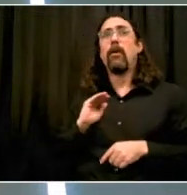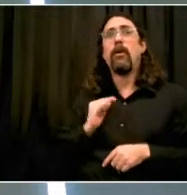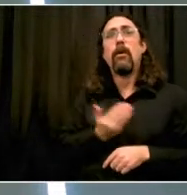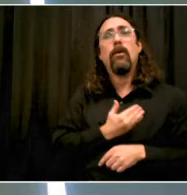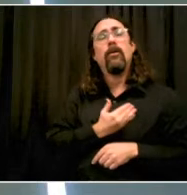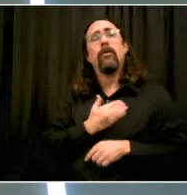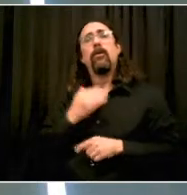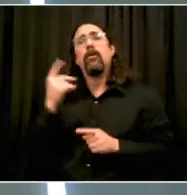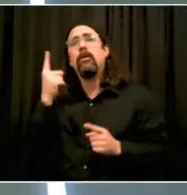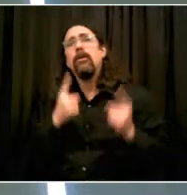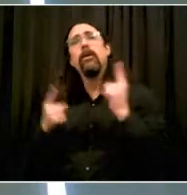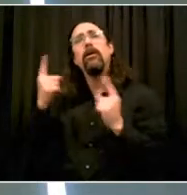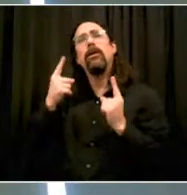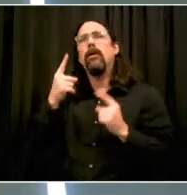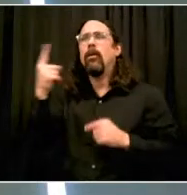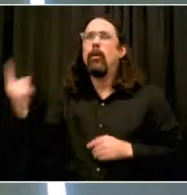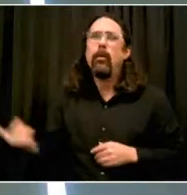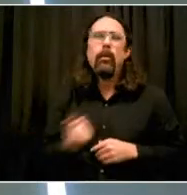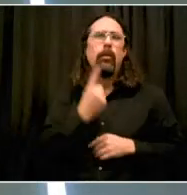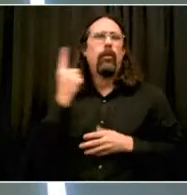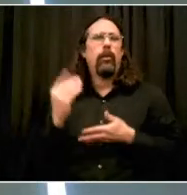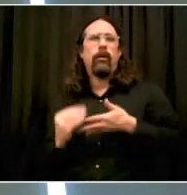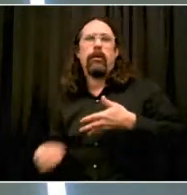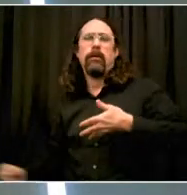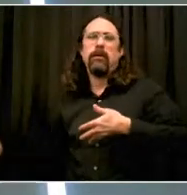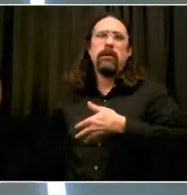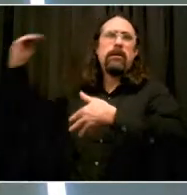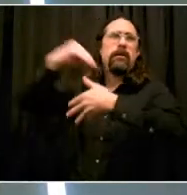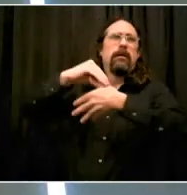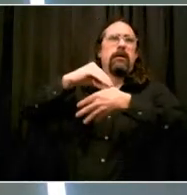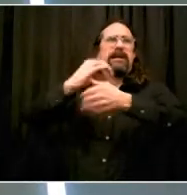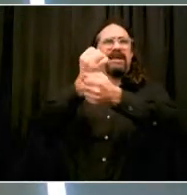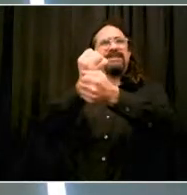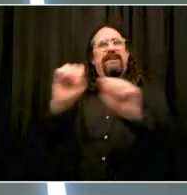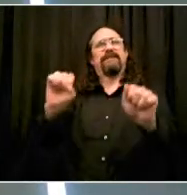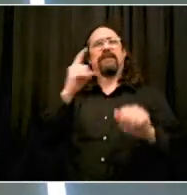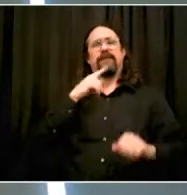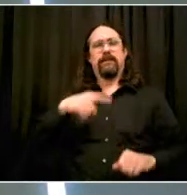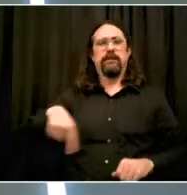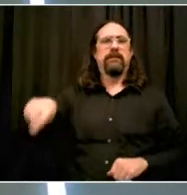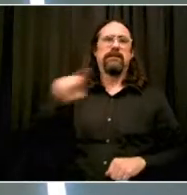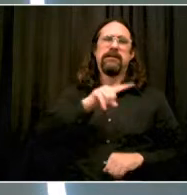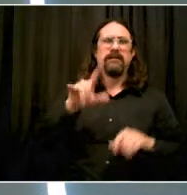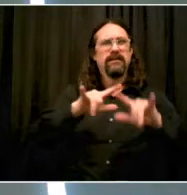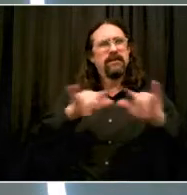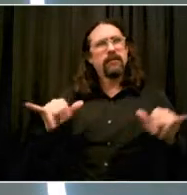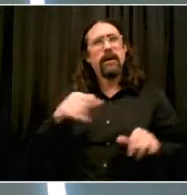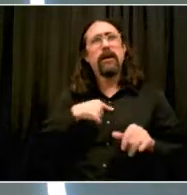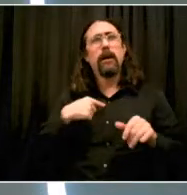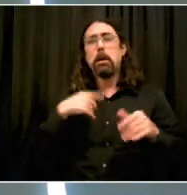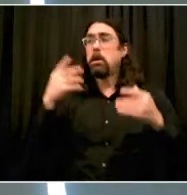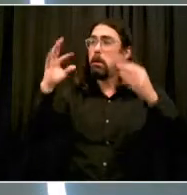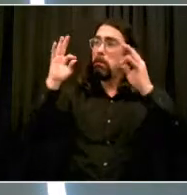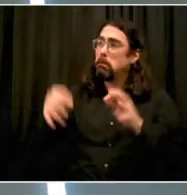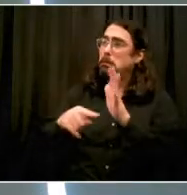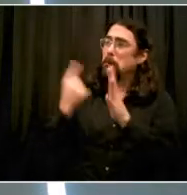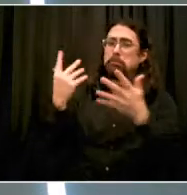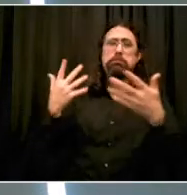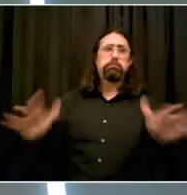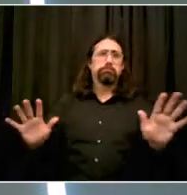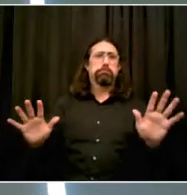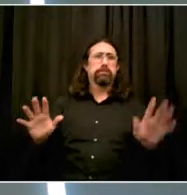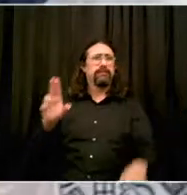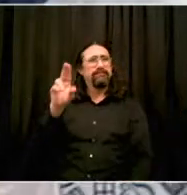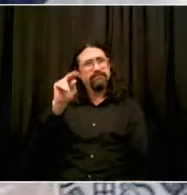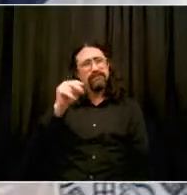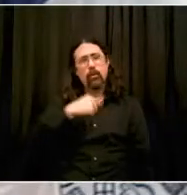can strengthen and revise our protocols so that we can get the schools back to in-person learning as quickly as we can. Amen.